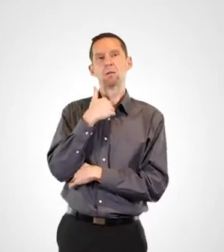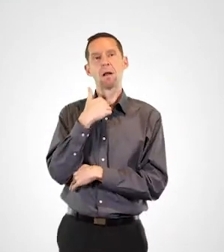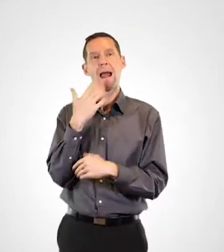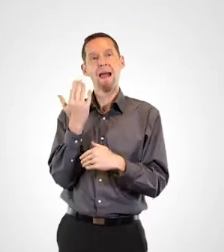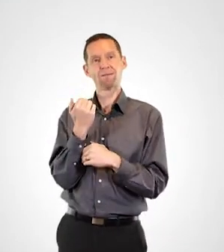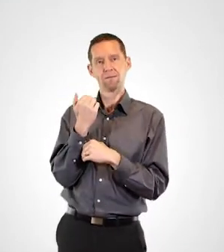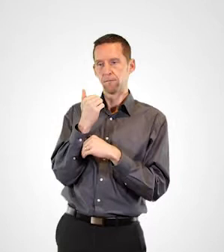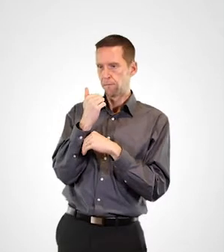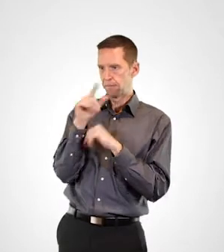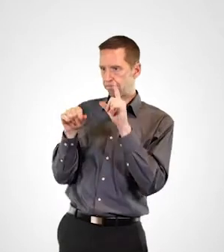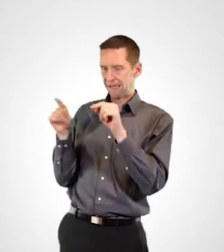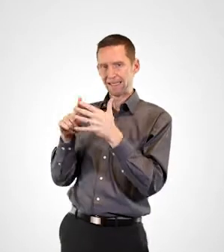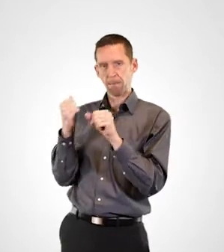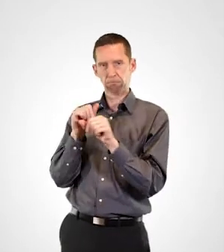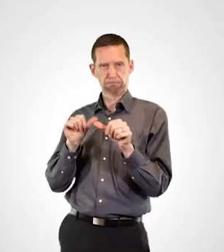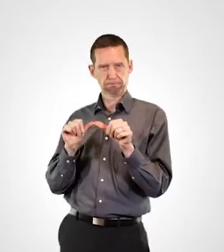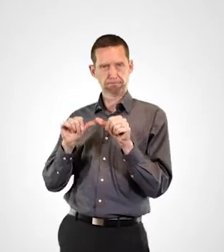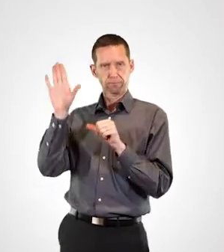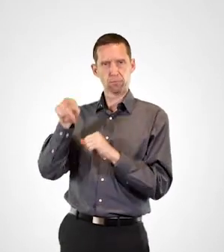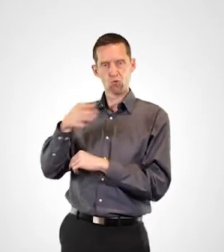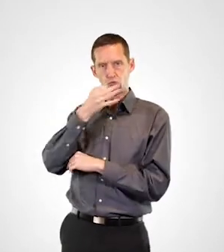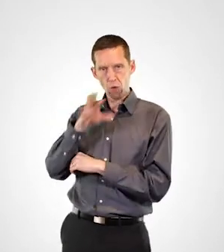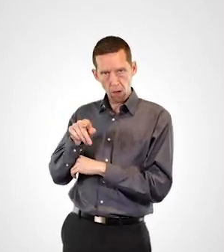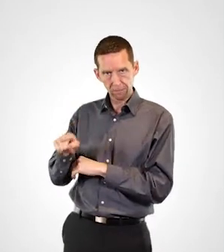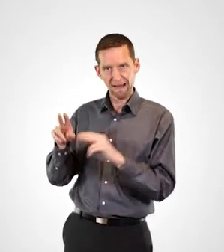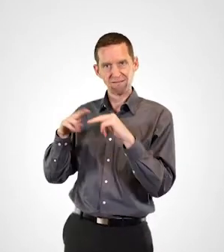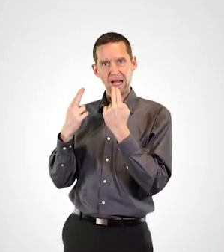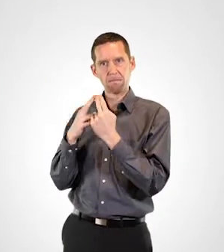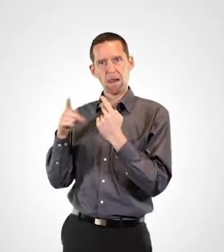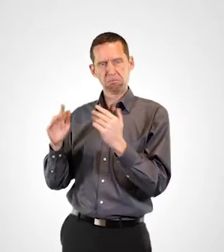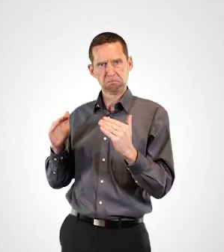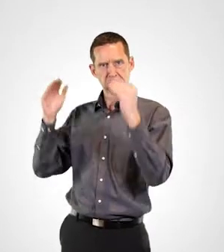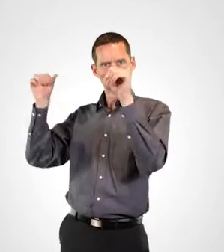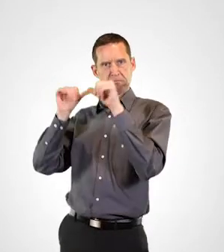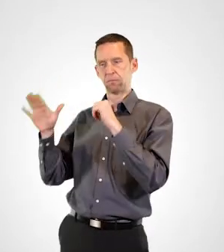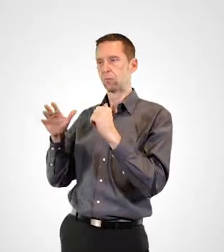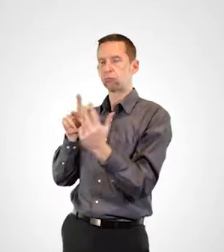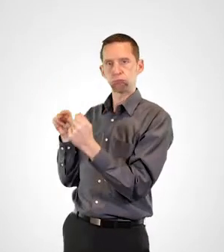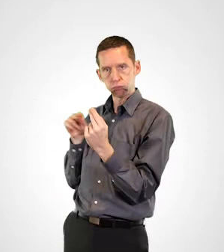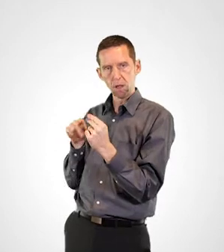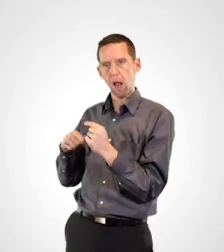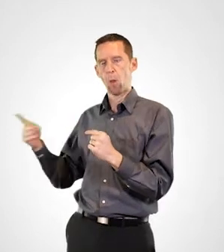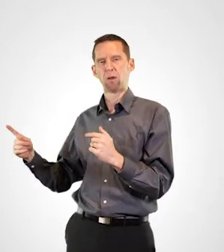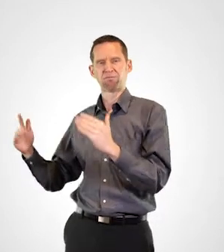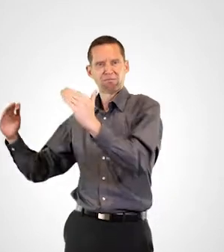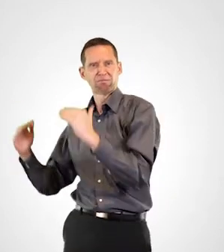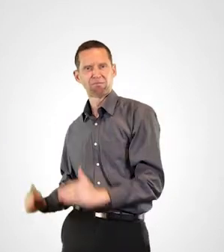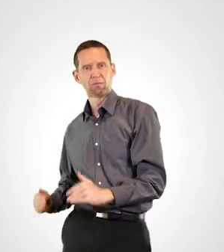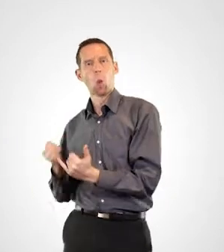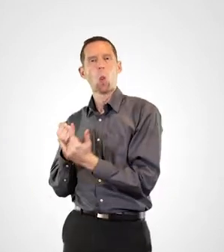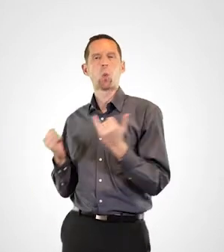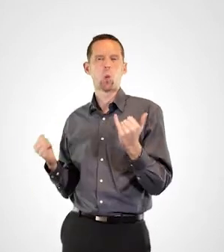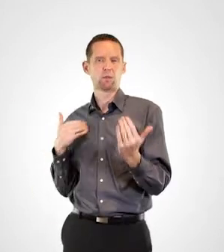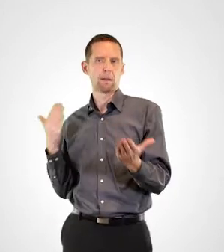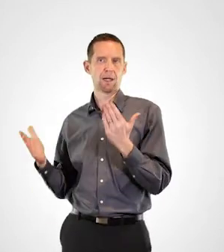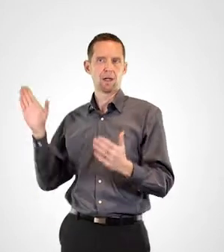our best performing child, if you want, the family where we saw the best kind of level of stimulation at home, and then the worst. And so you just kind of see, I